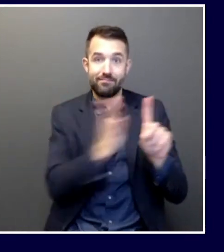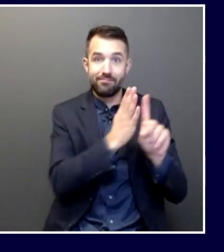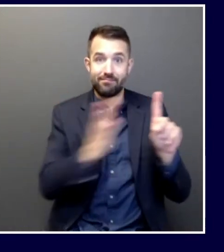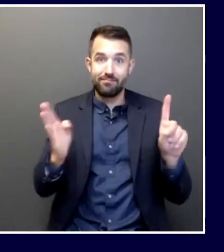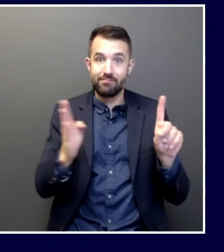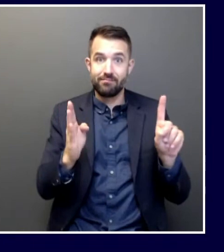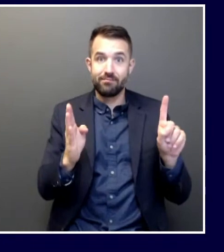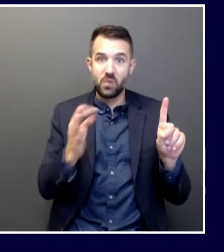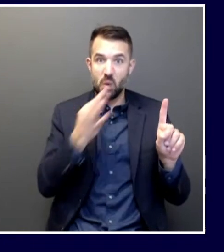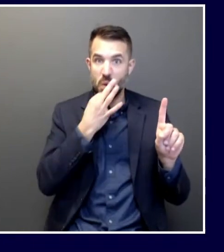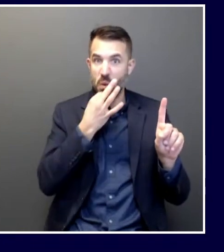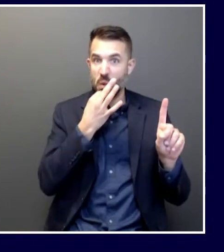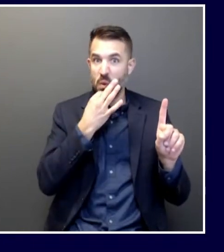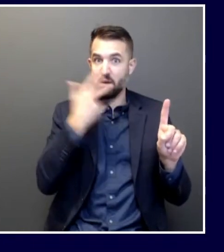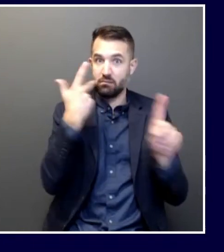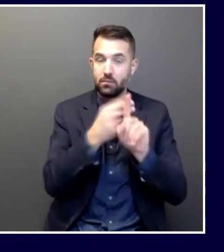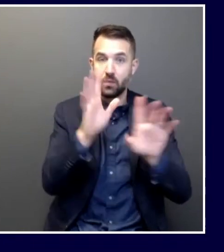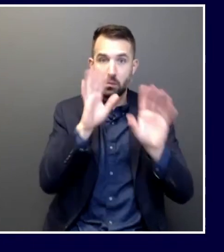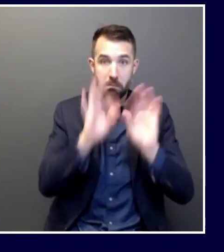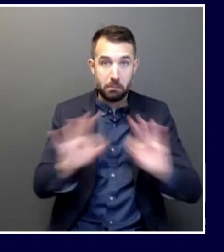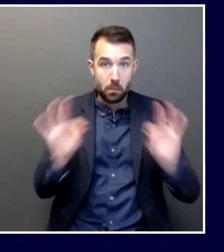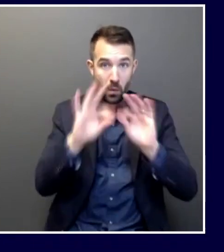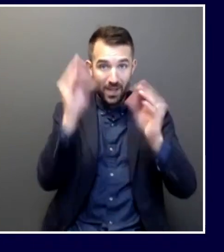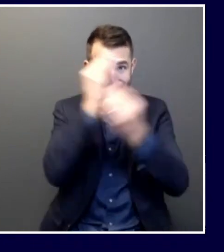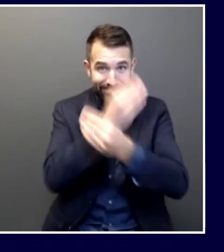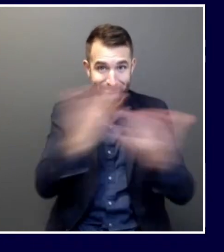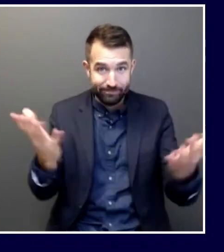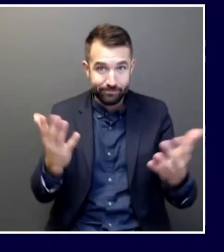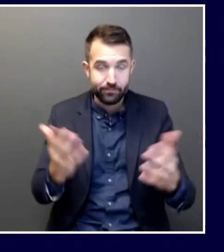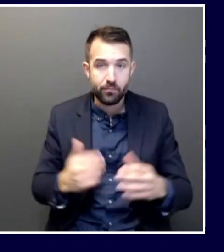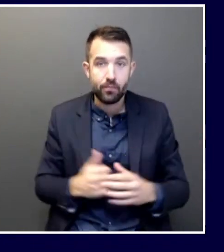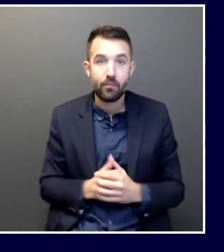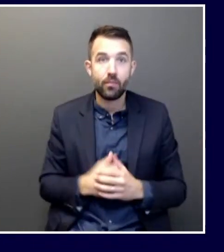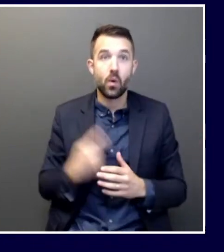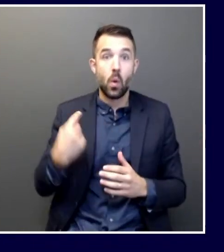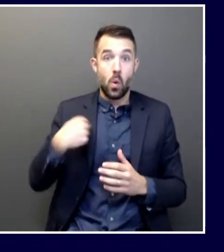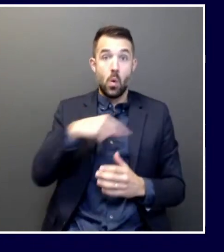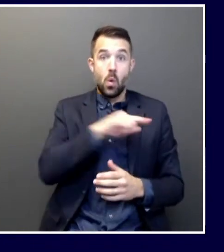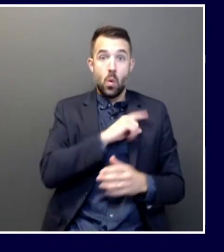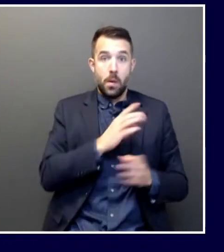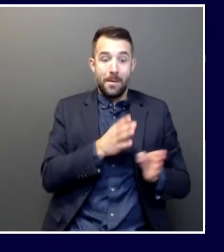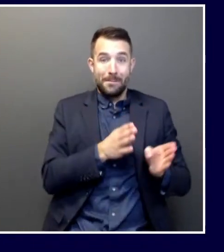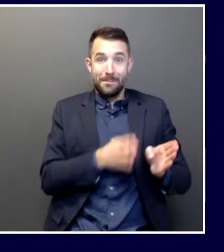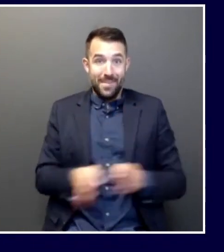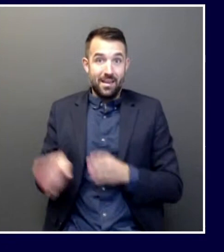you need to know as we plan and prepare for childhood vaccinations.